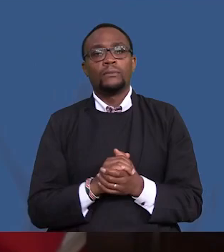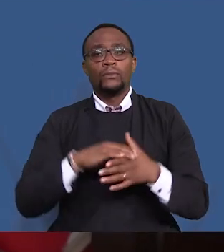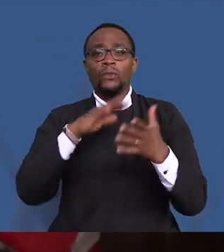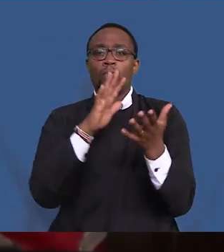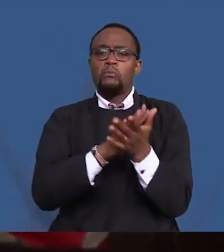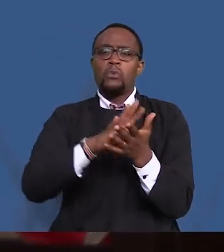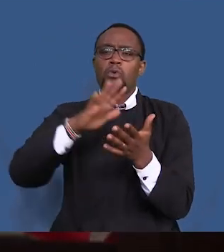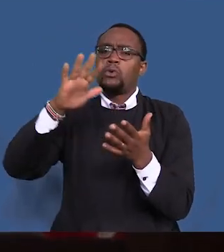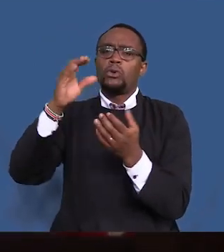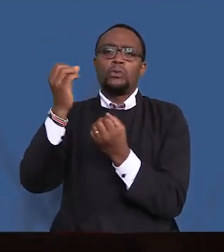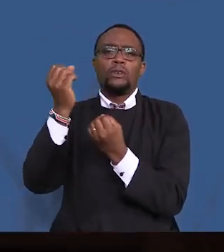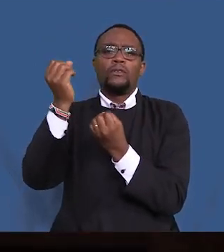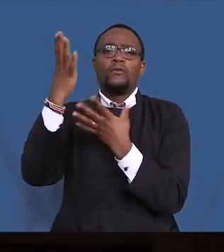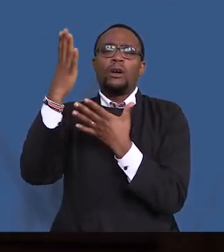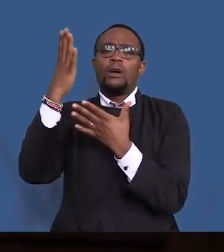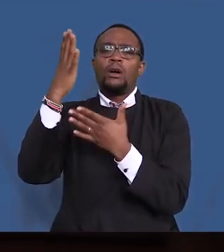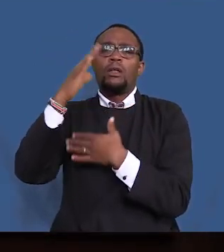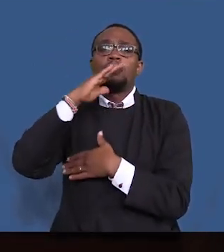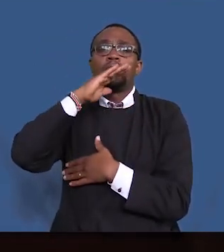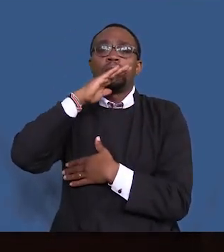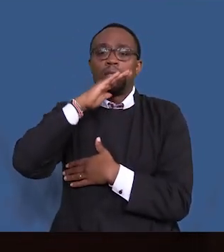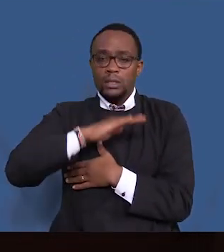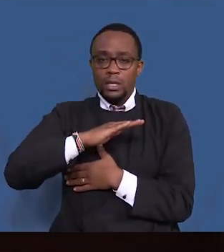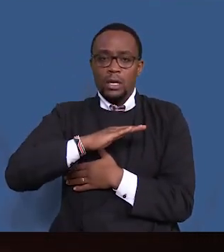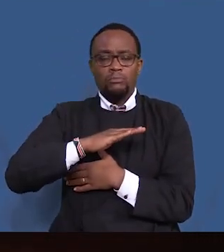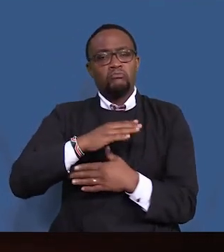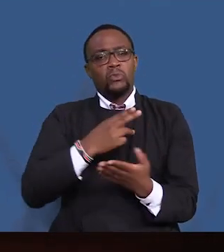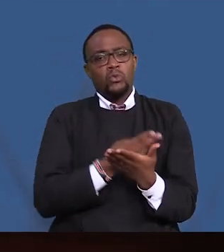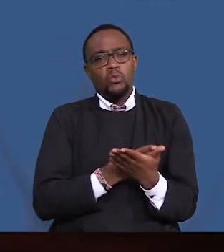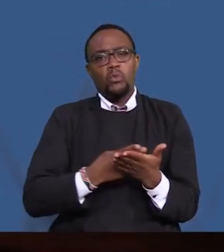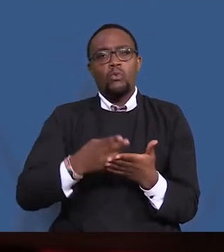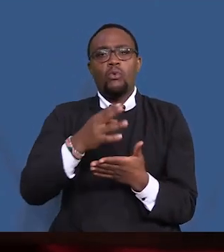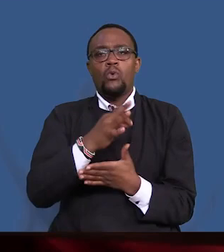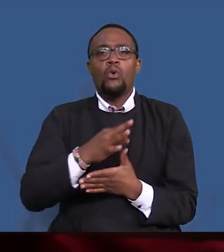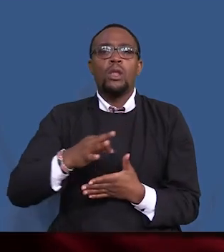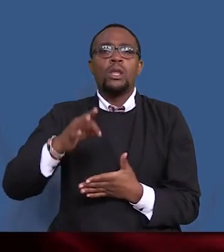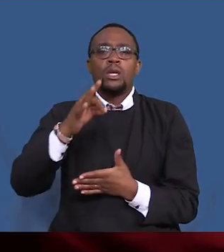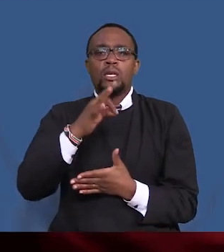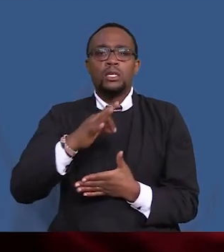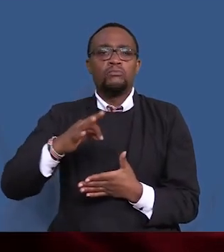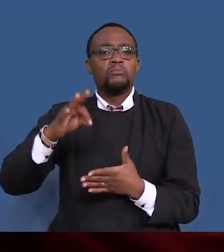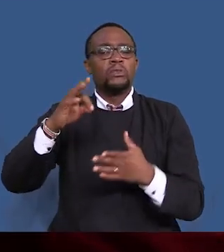Glory be to the Father, and to the Son, and to the Holy Ghost.